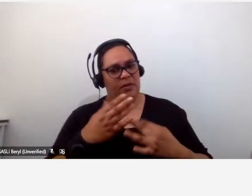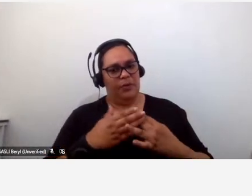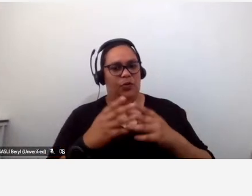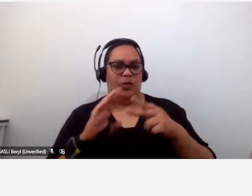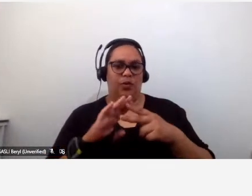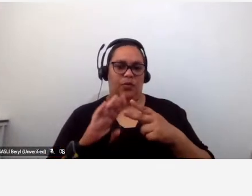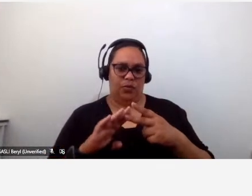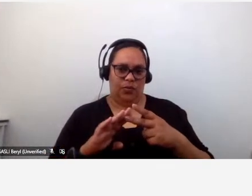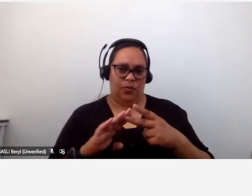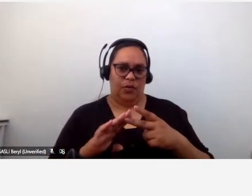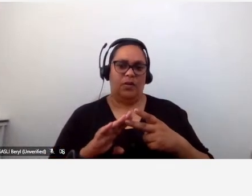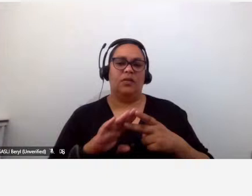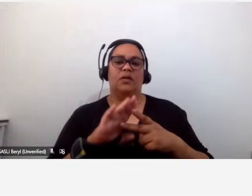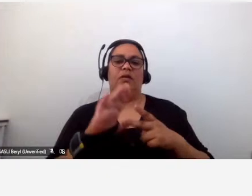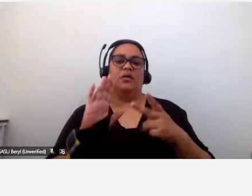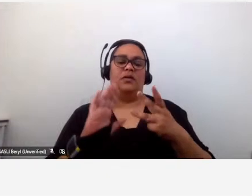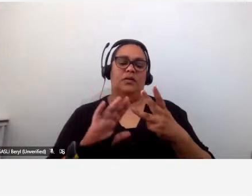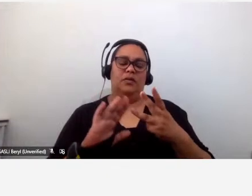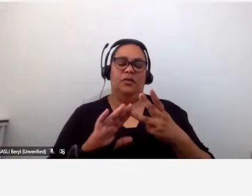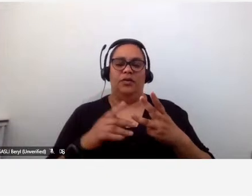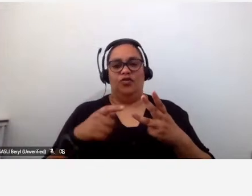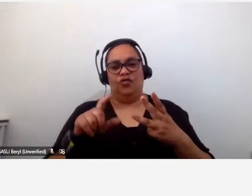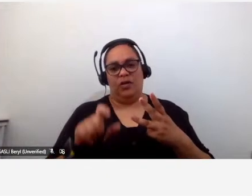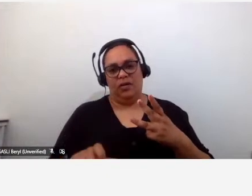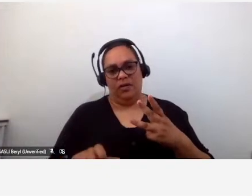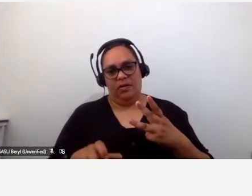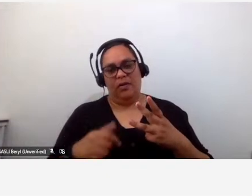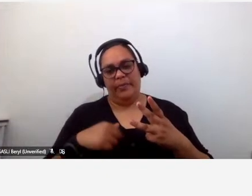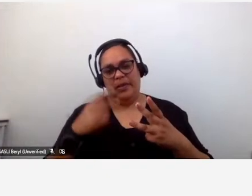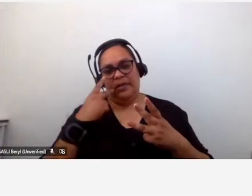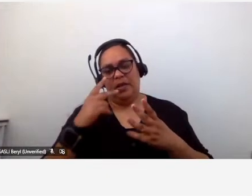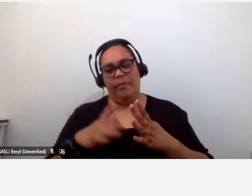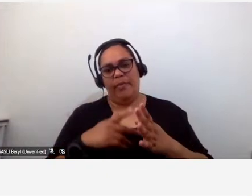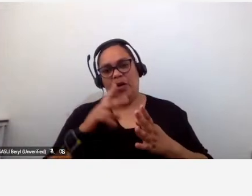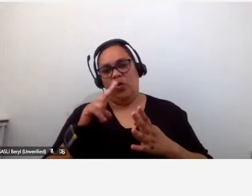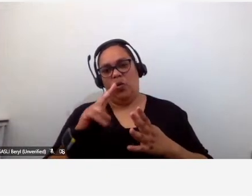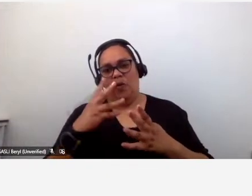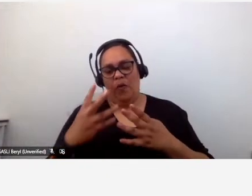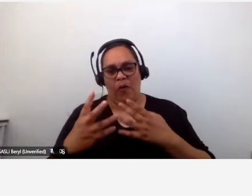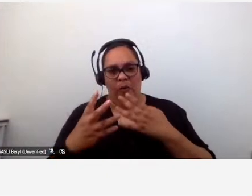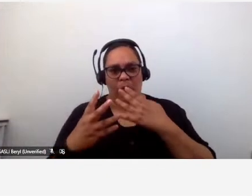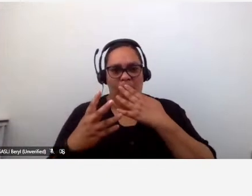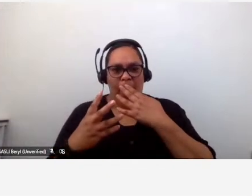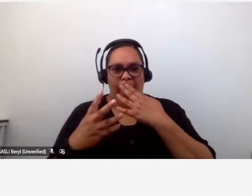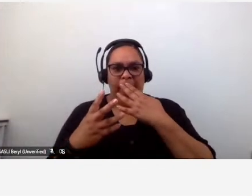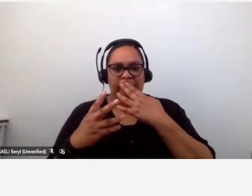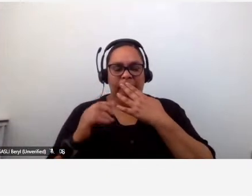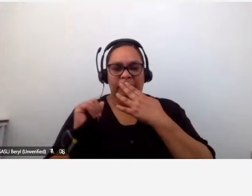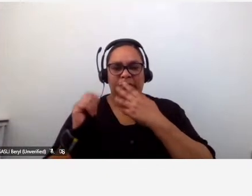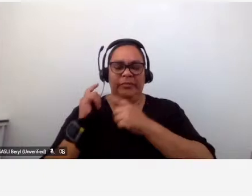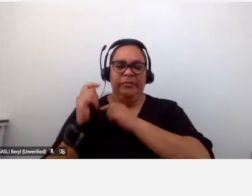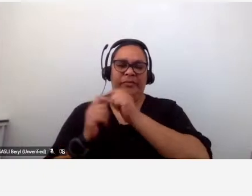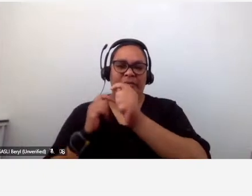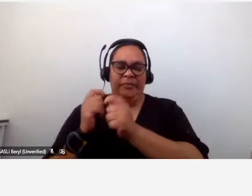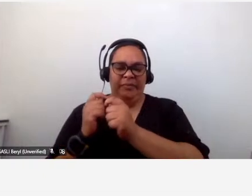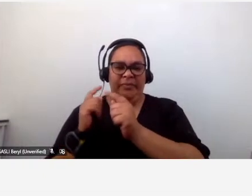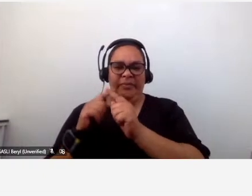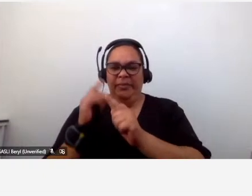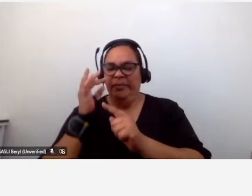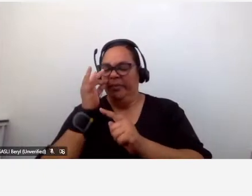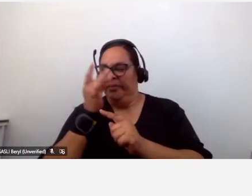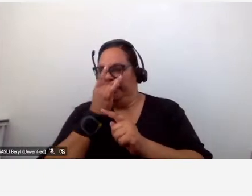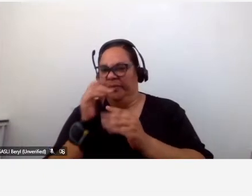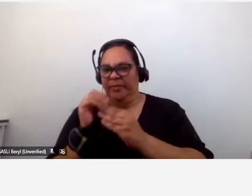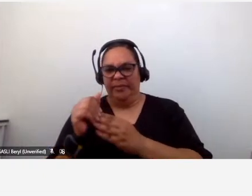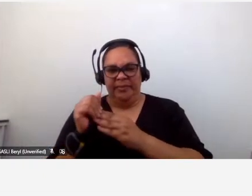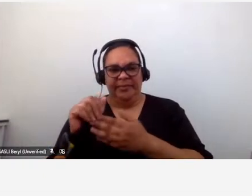two? Then, Chair, I see on page 24, under the Traditional and Khoisan